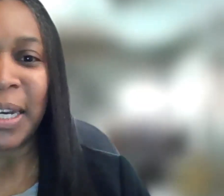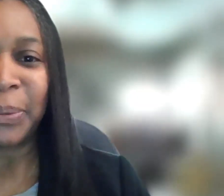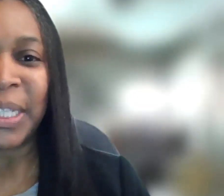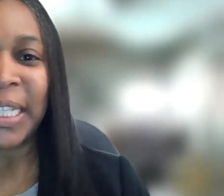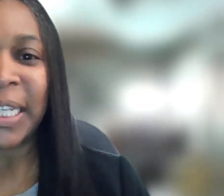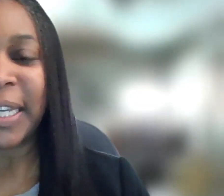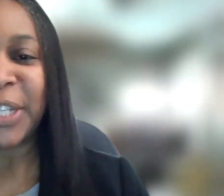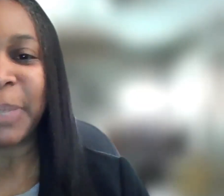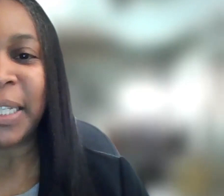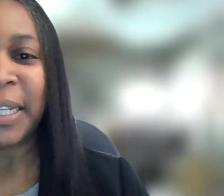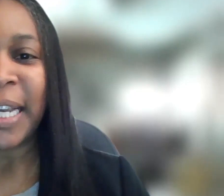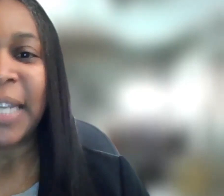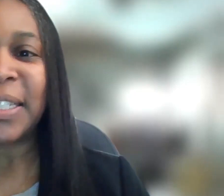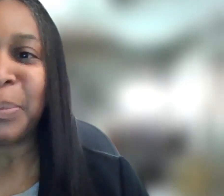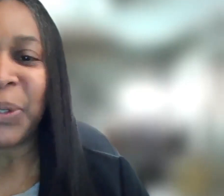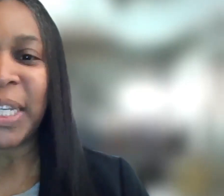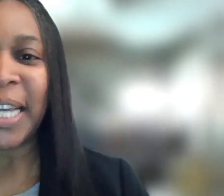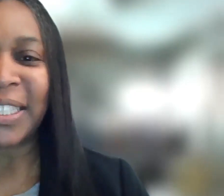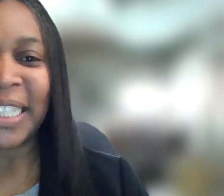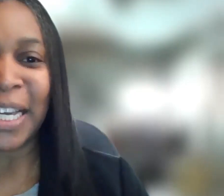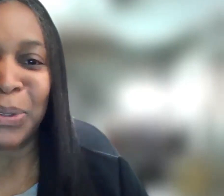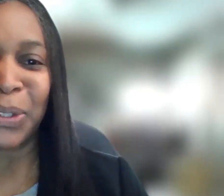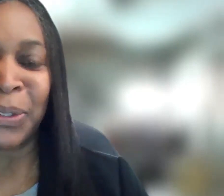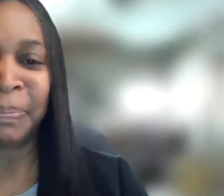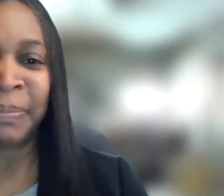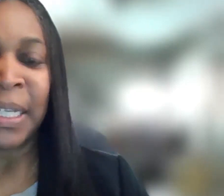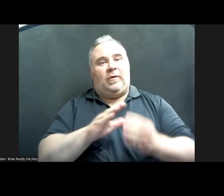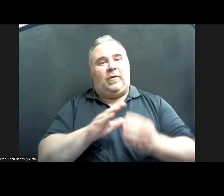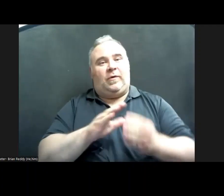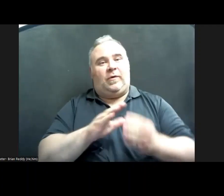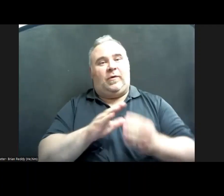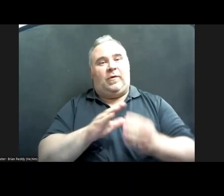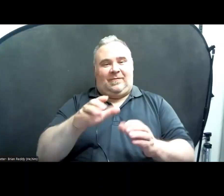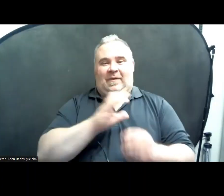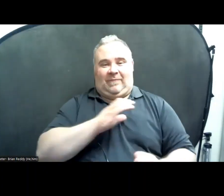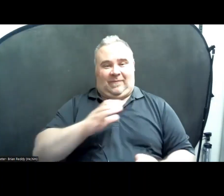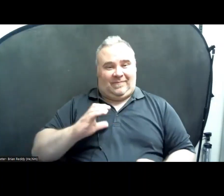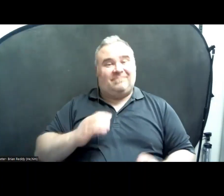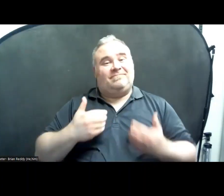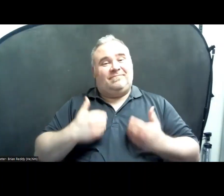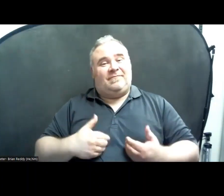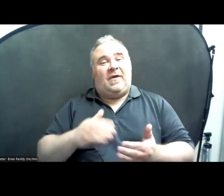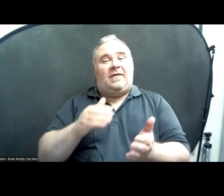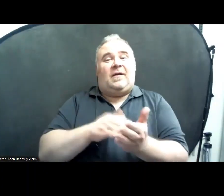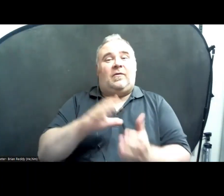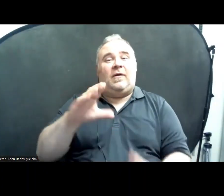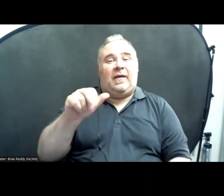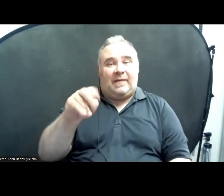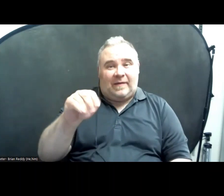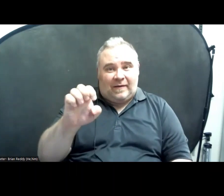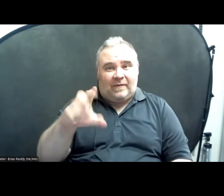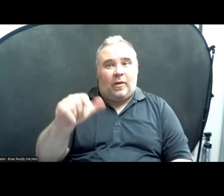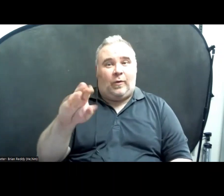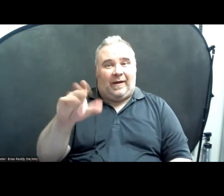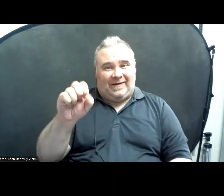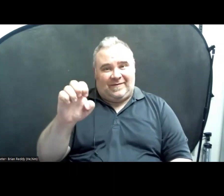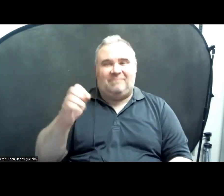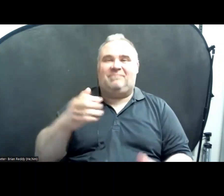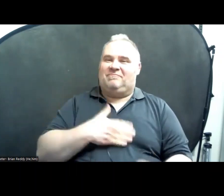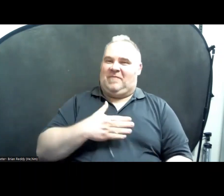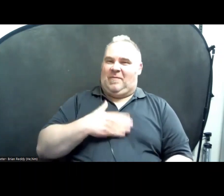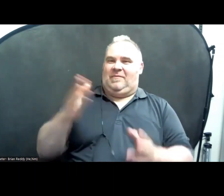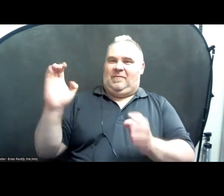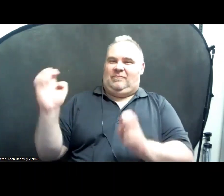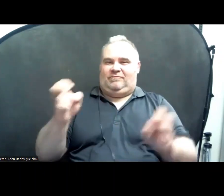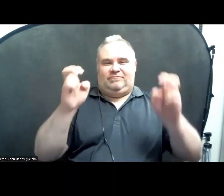Community Outreach and Engagement and its Community Action Council. I'm Dr. Candice Lucas, and it is my pleasure to introduce today's topic and